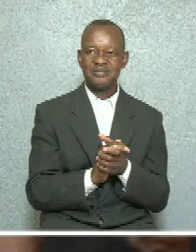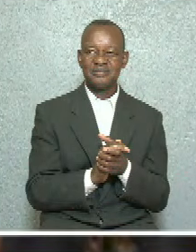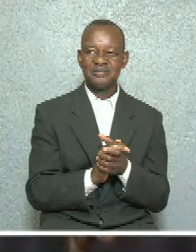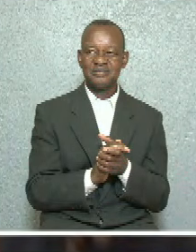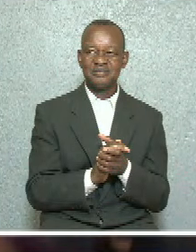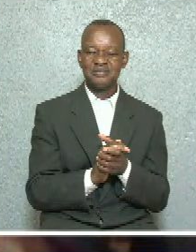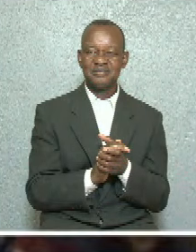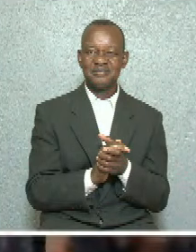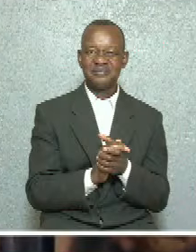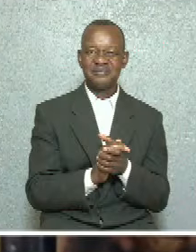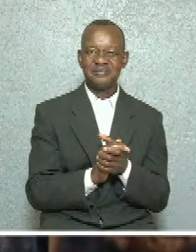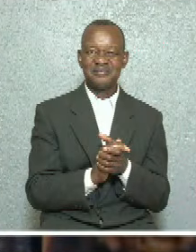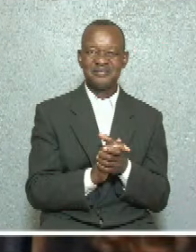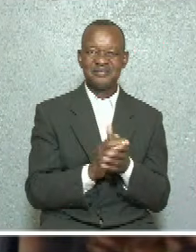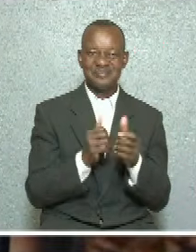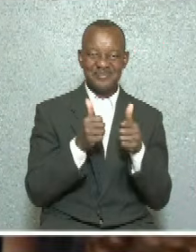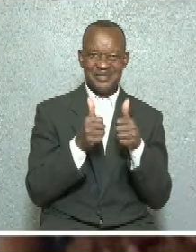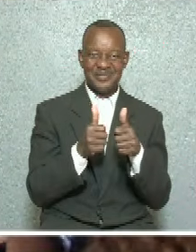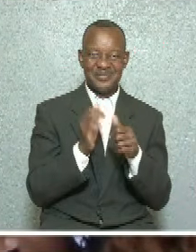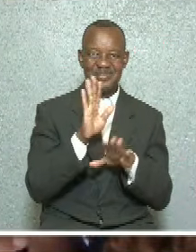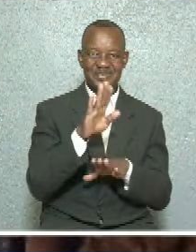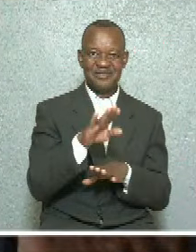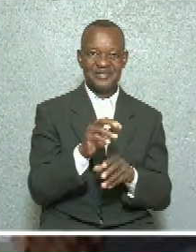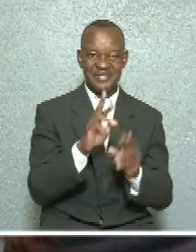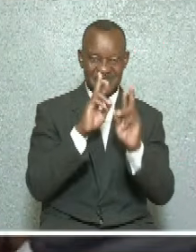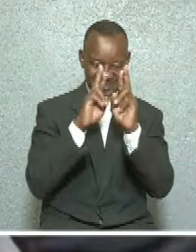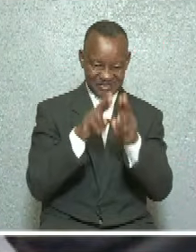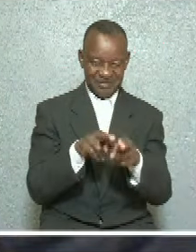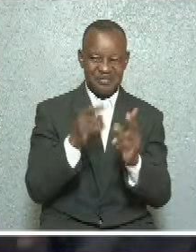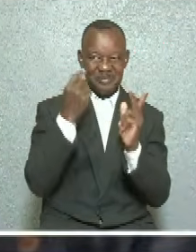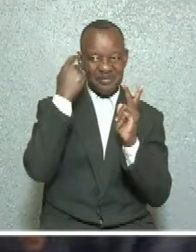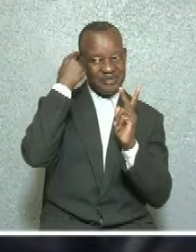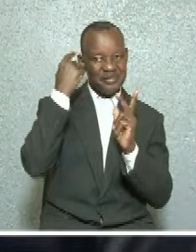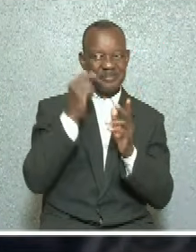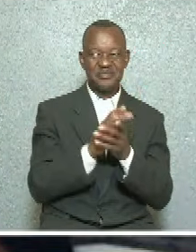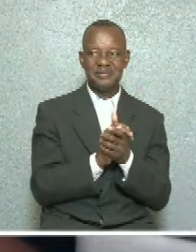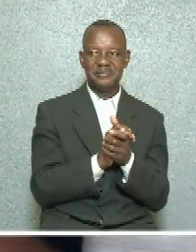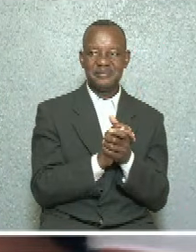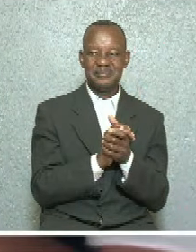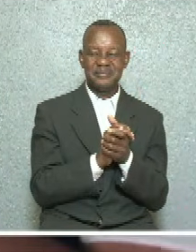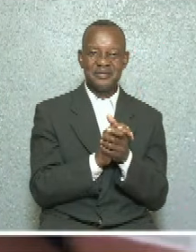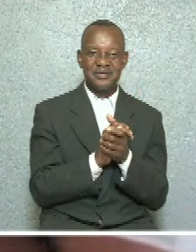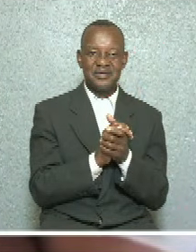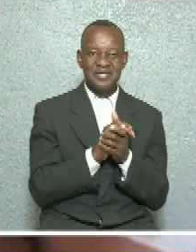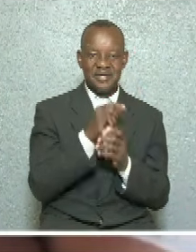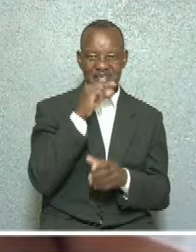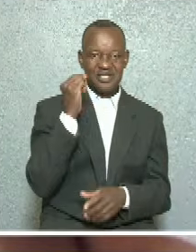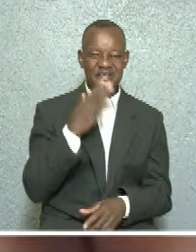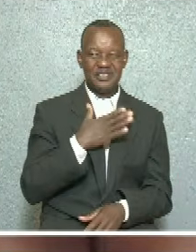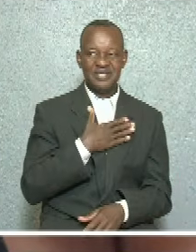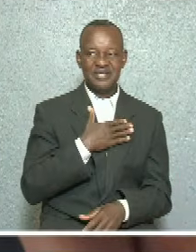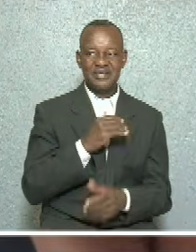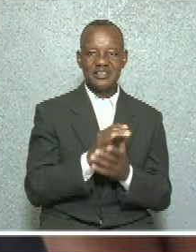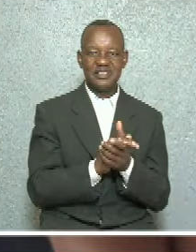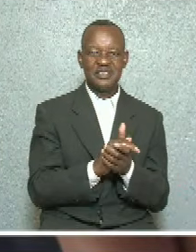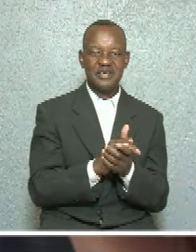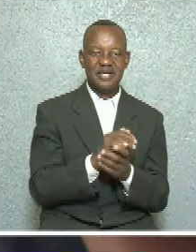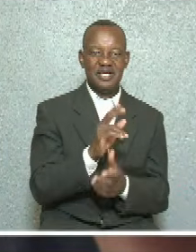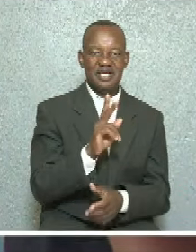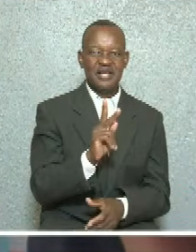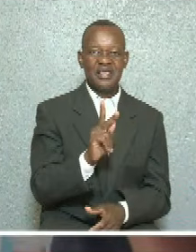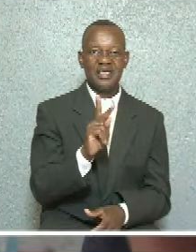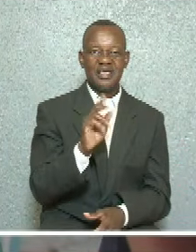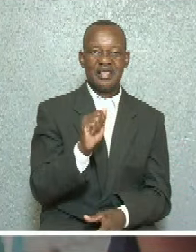Good afternoon, Honorable Minister. Good afternoon. Yes, I am Utara Kadoha. I'm basically a PAY alumna